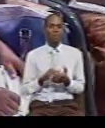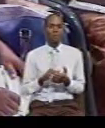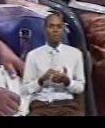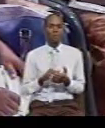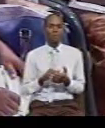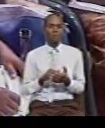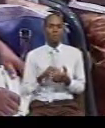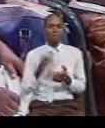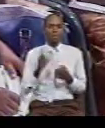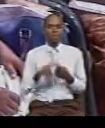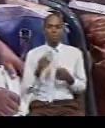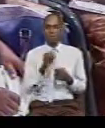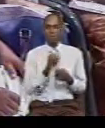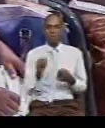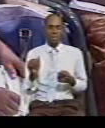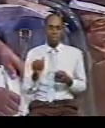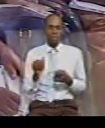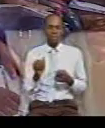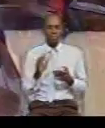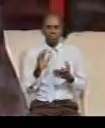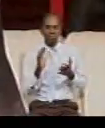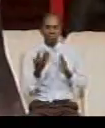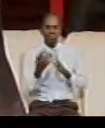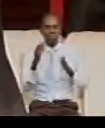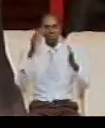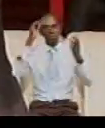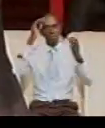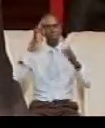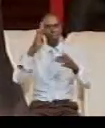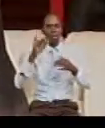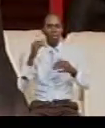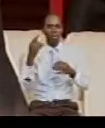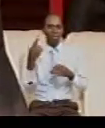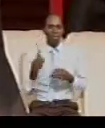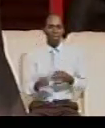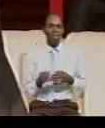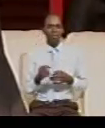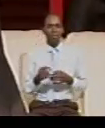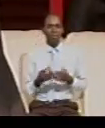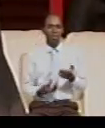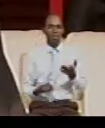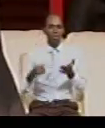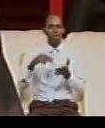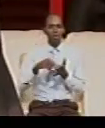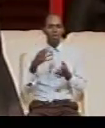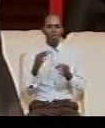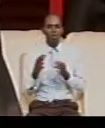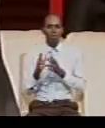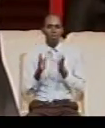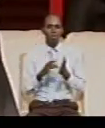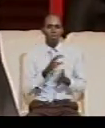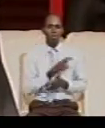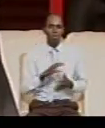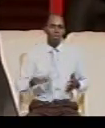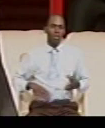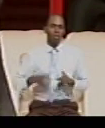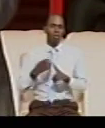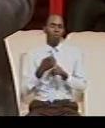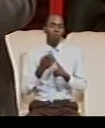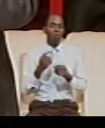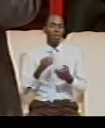a lively hope by the resurrection of Jesus Christ from the